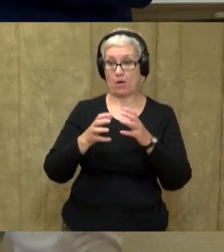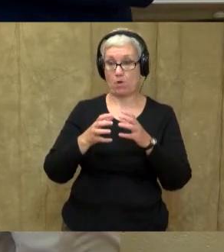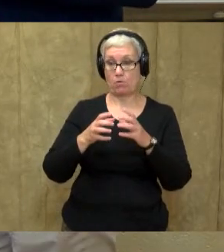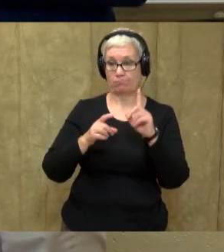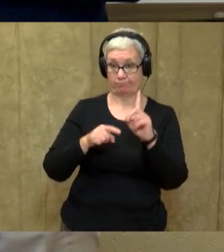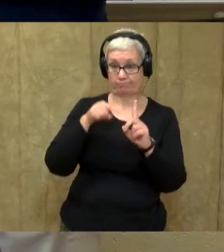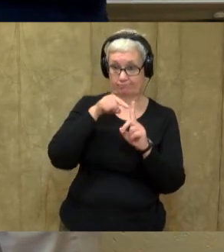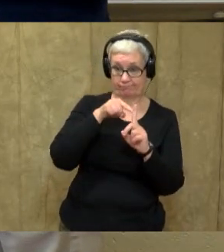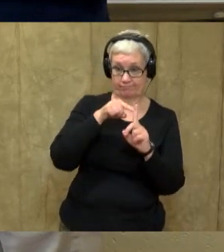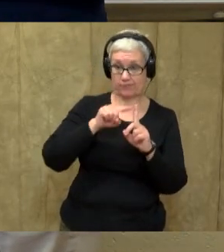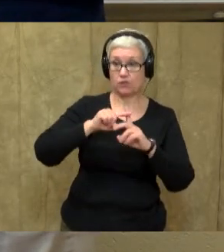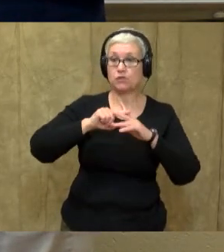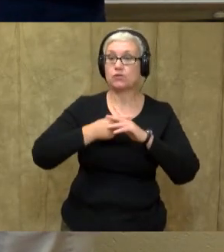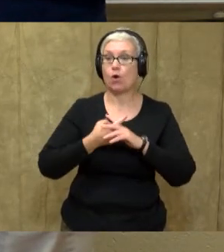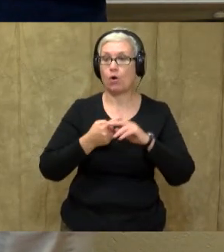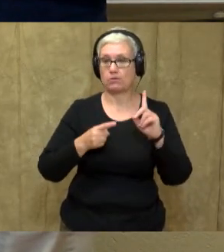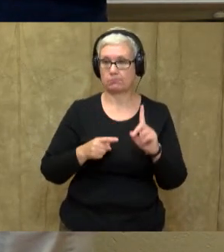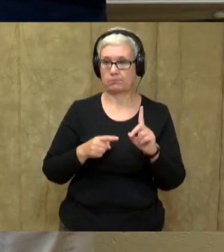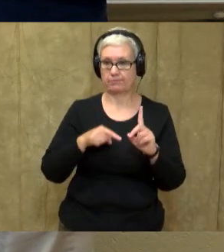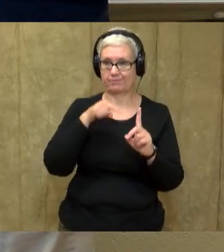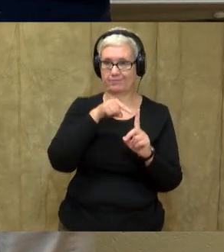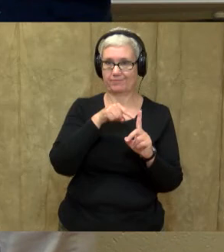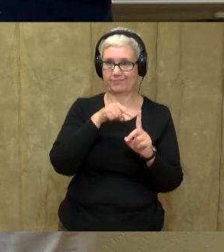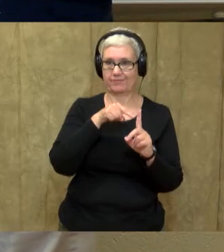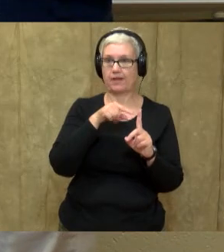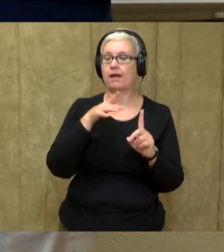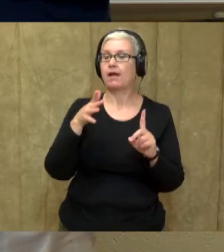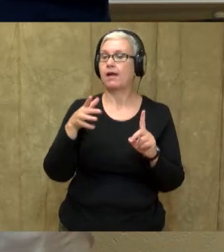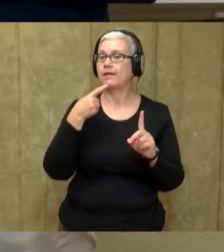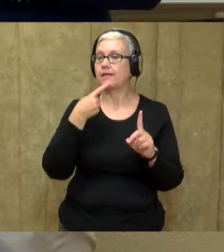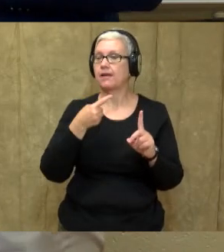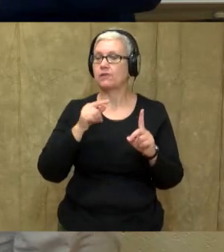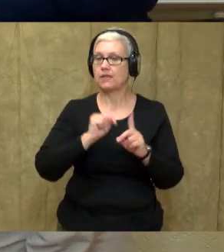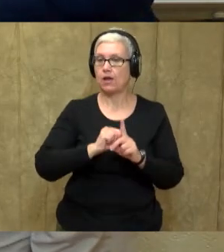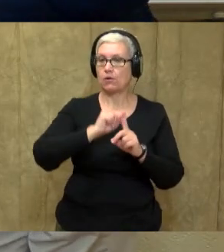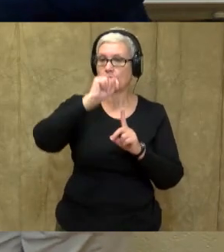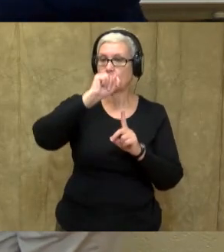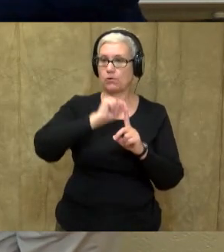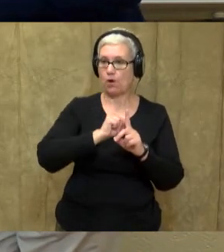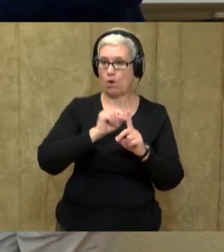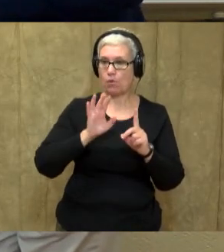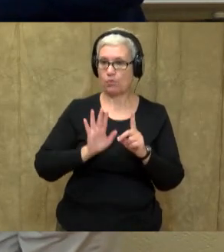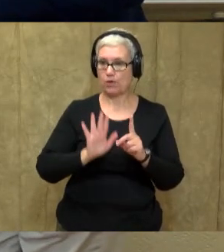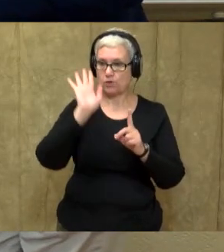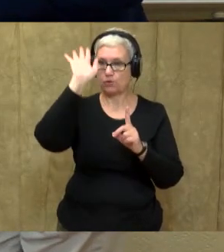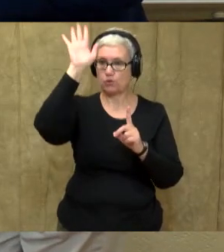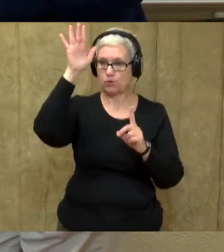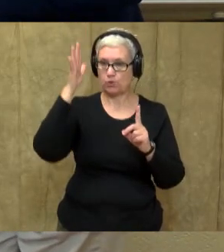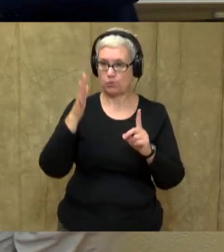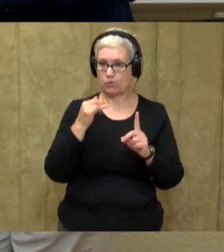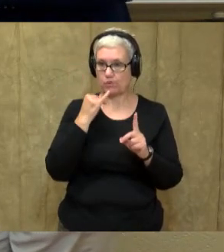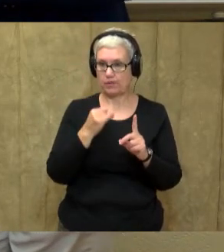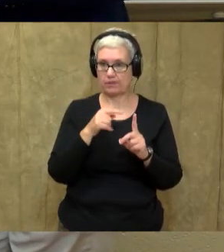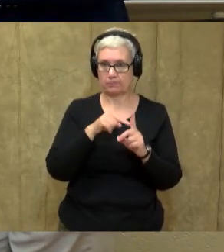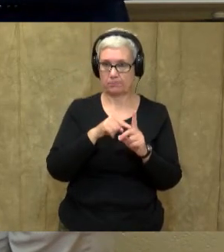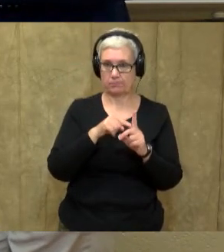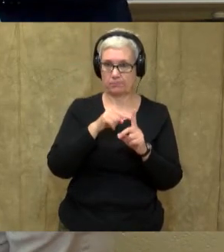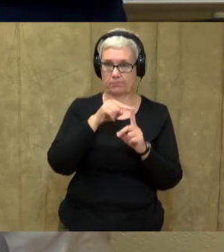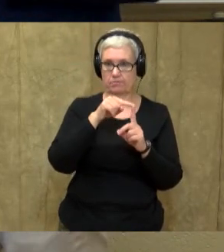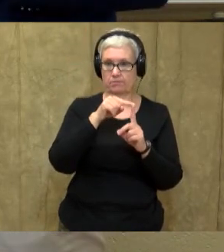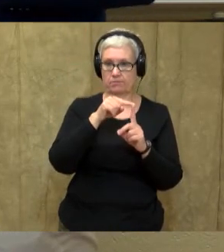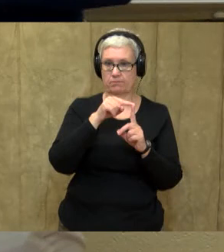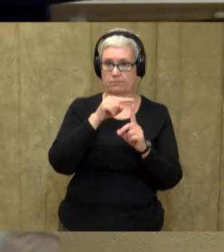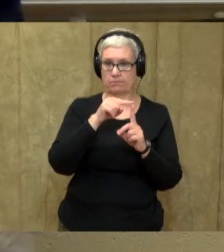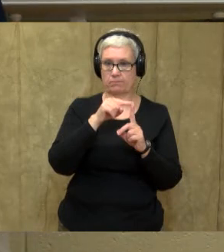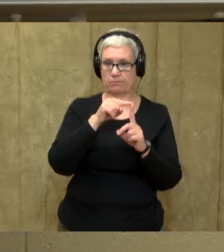case, it tells us how tall our shooter is. Right? If our scale here is about 2 feet, this guy